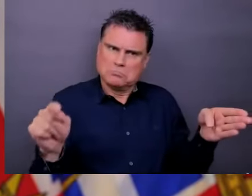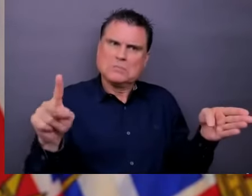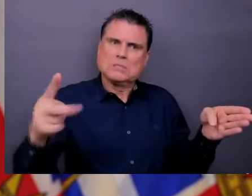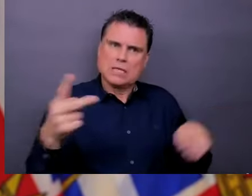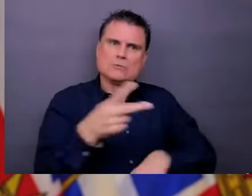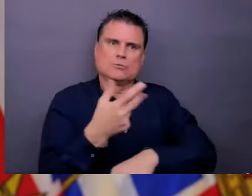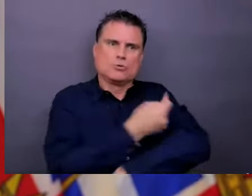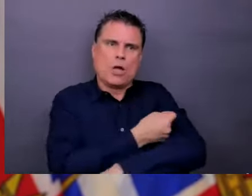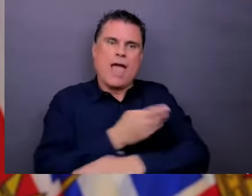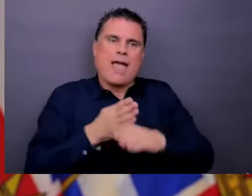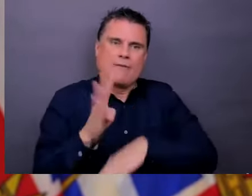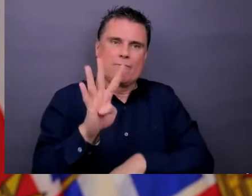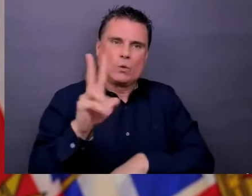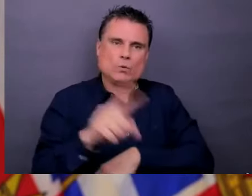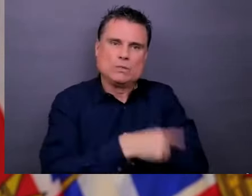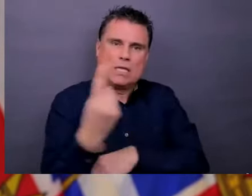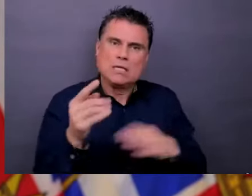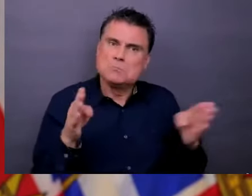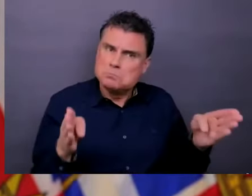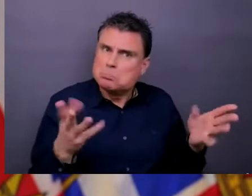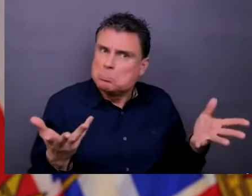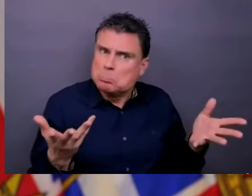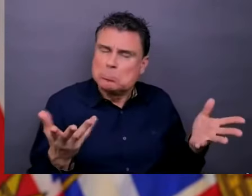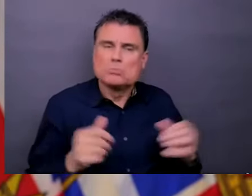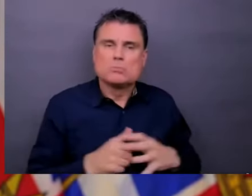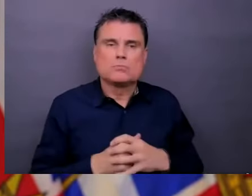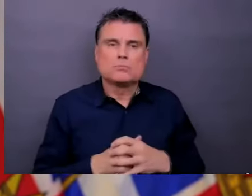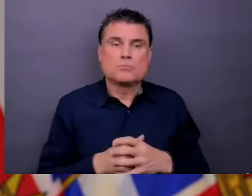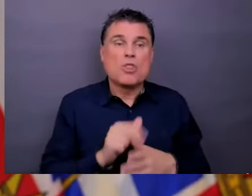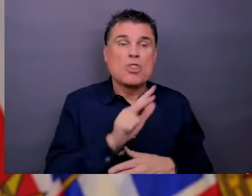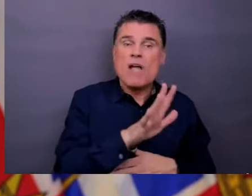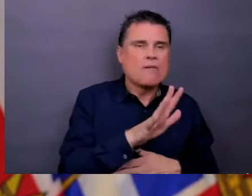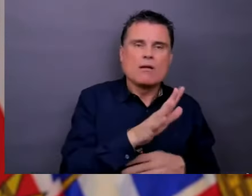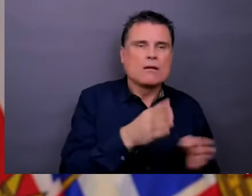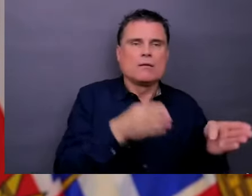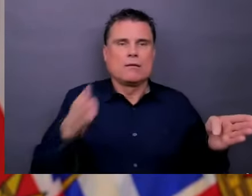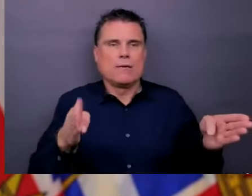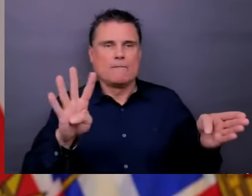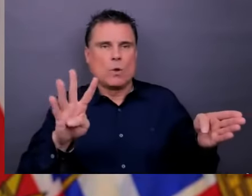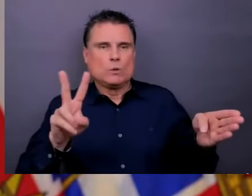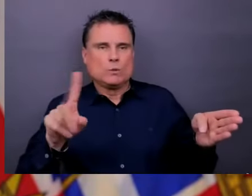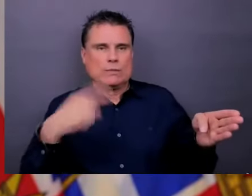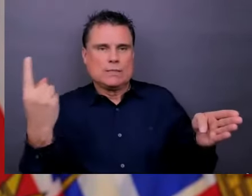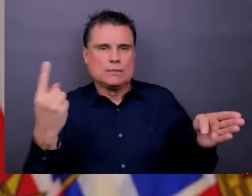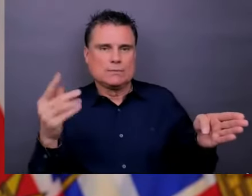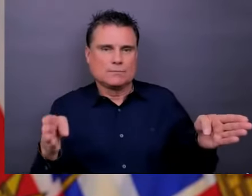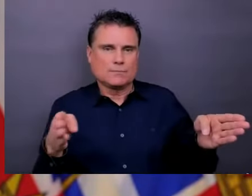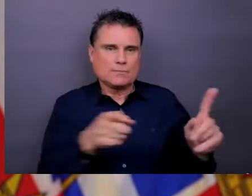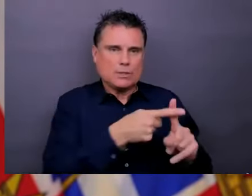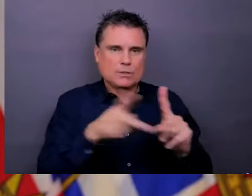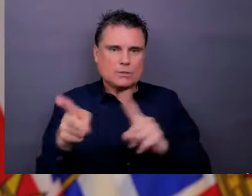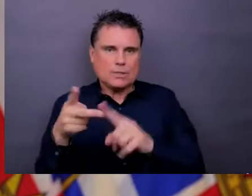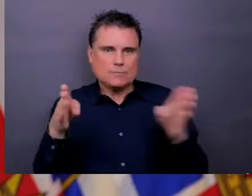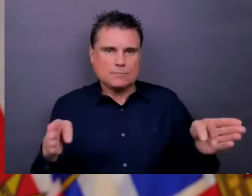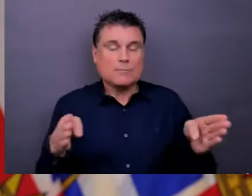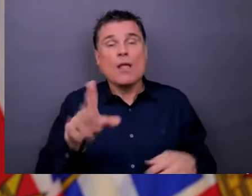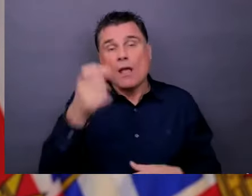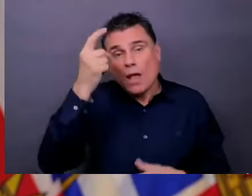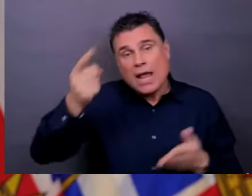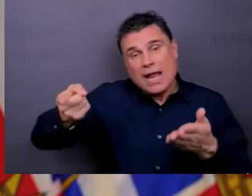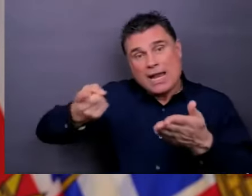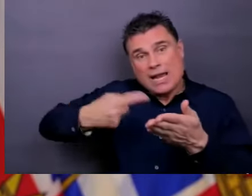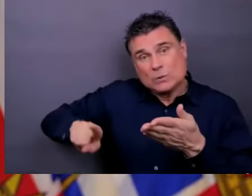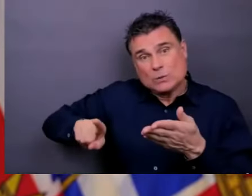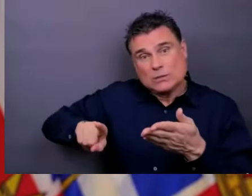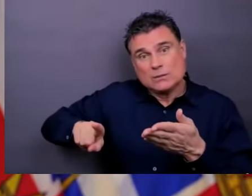every 3 weeks, and the amount that we're getting next week is lower than expected. So there will